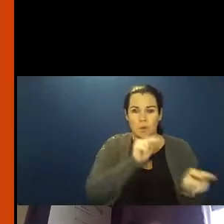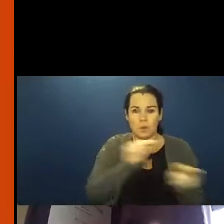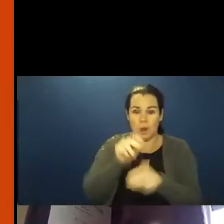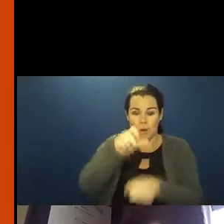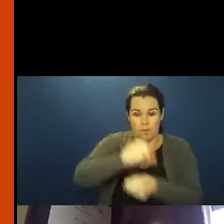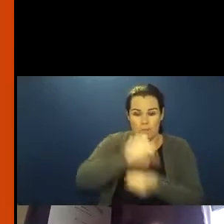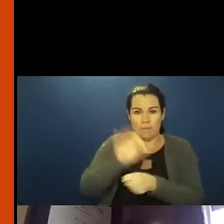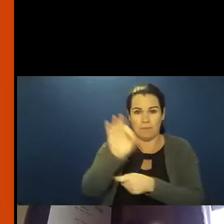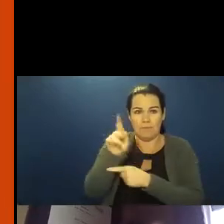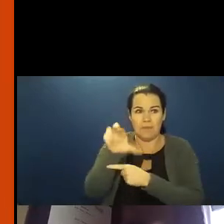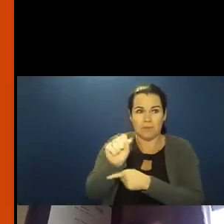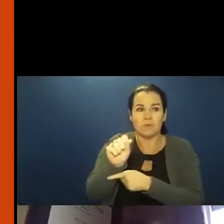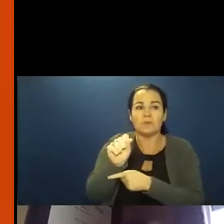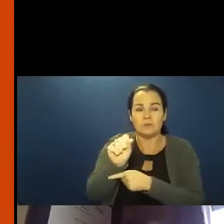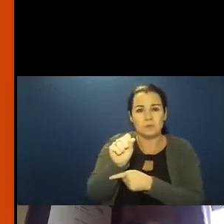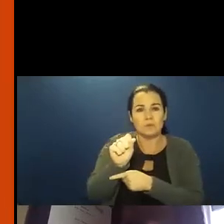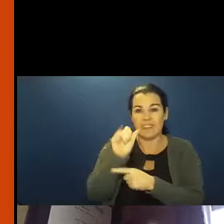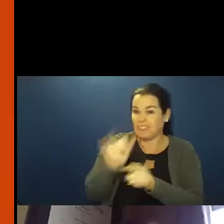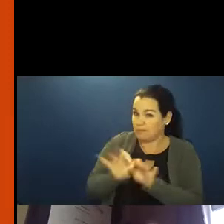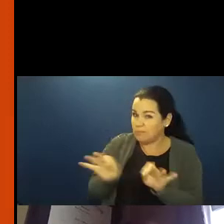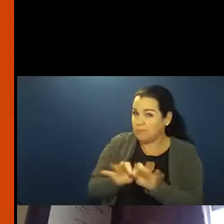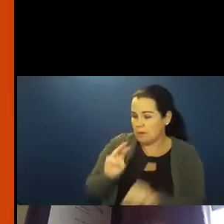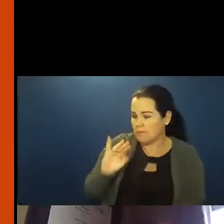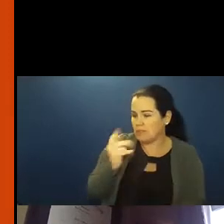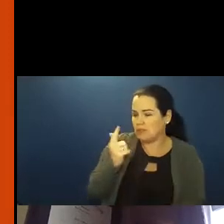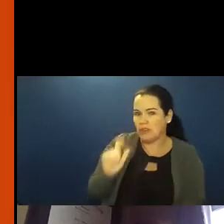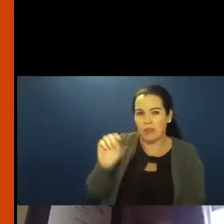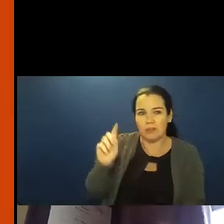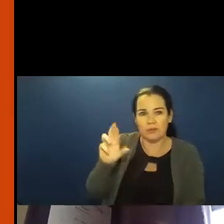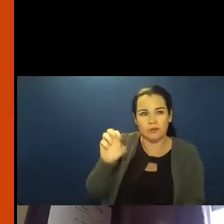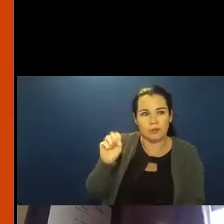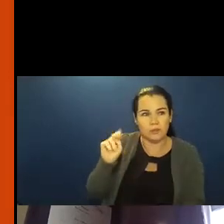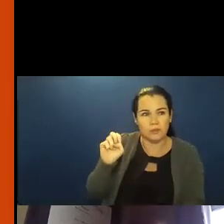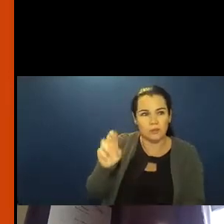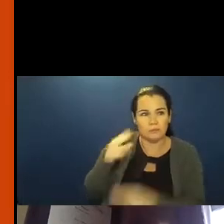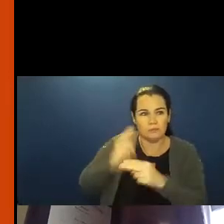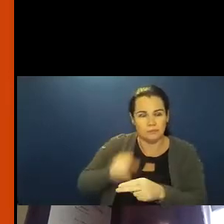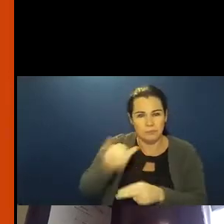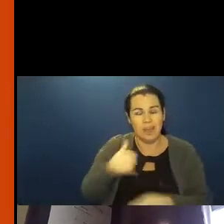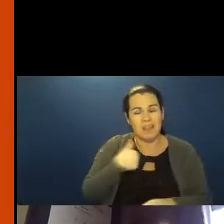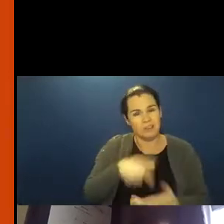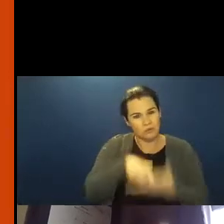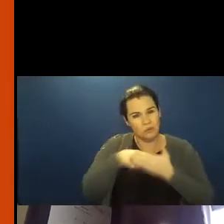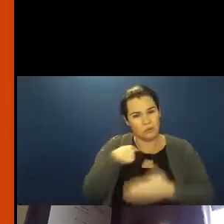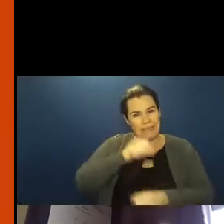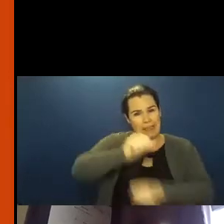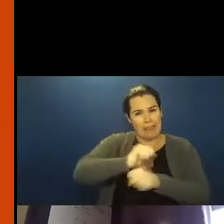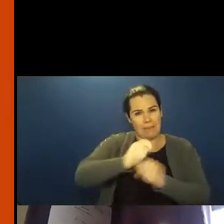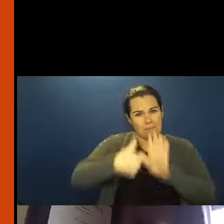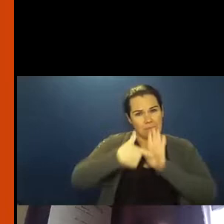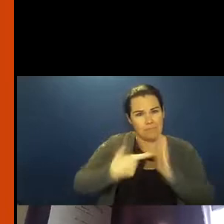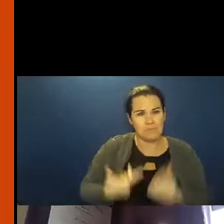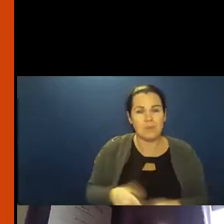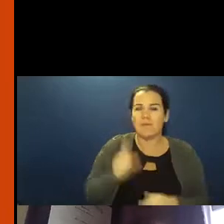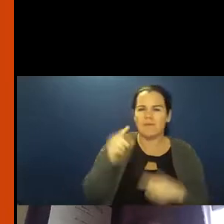is important, which Michelle Dresner brought up, because that gives us a sense of labor demand. What are the factors